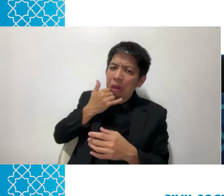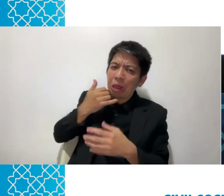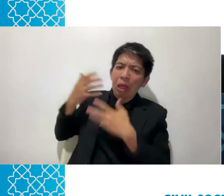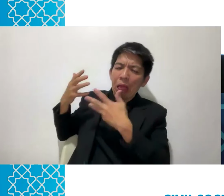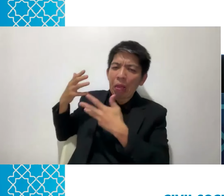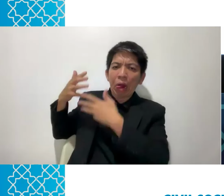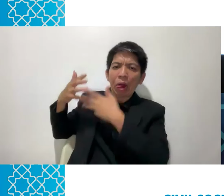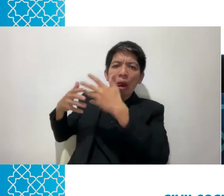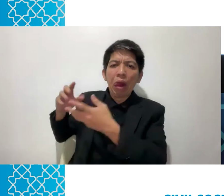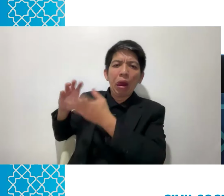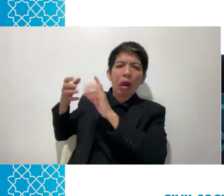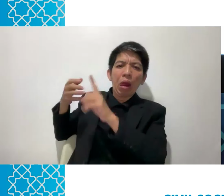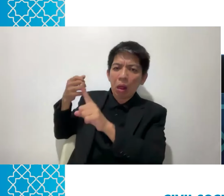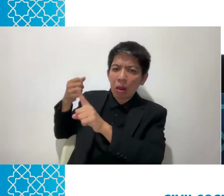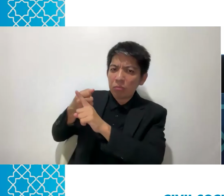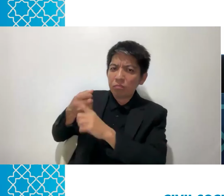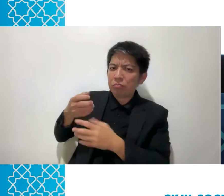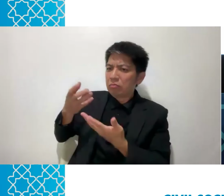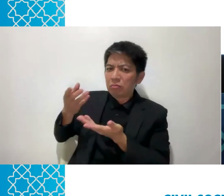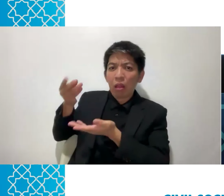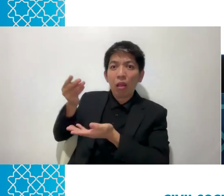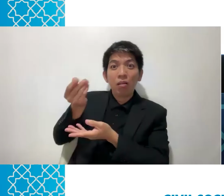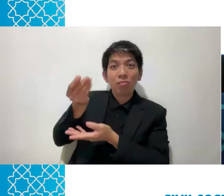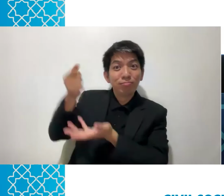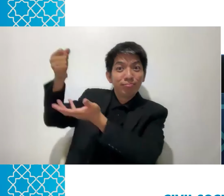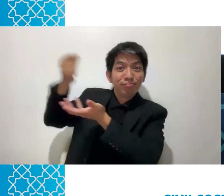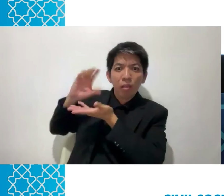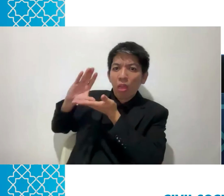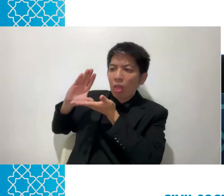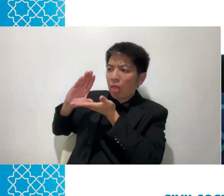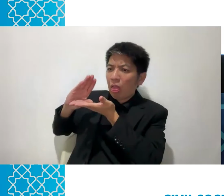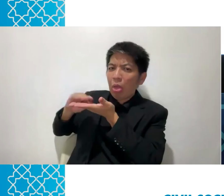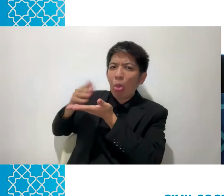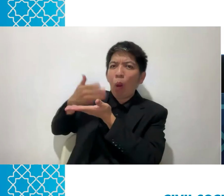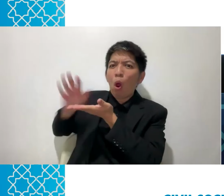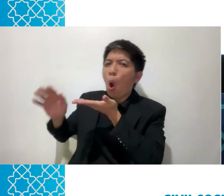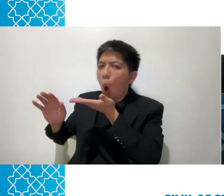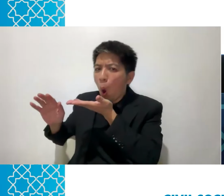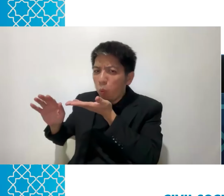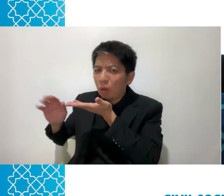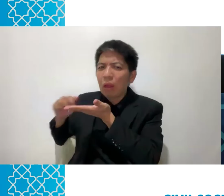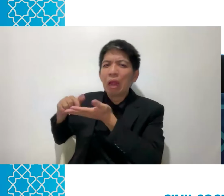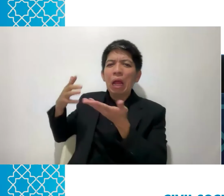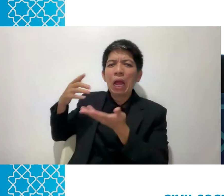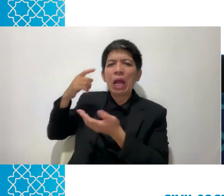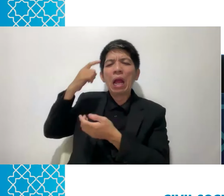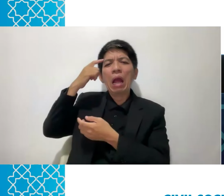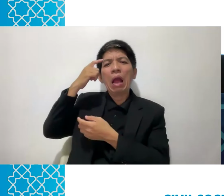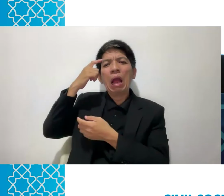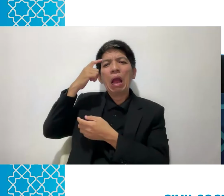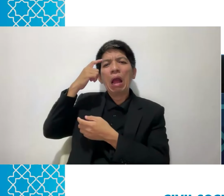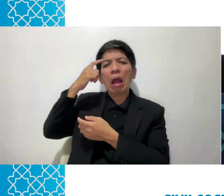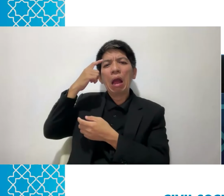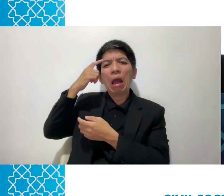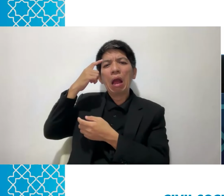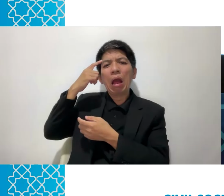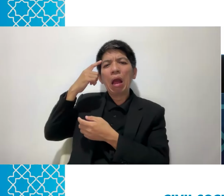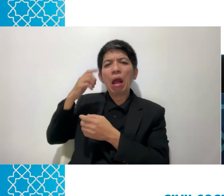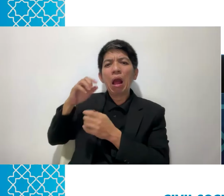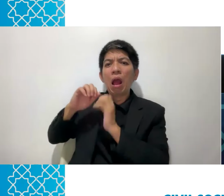correct those damages or harms. So to me, I think that would be one measure to gauge whether